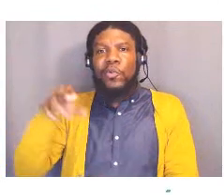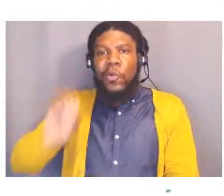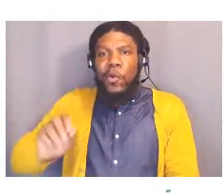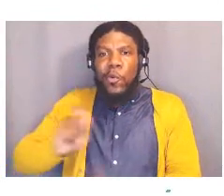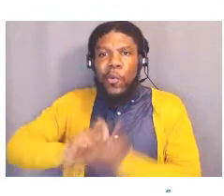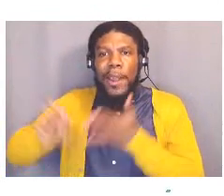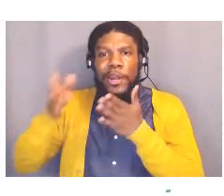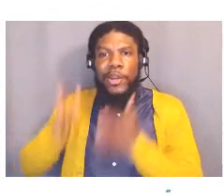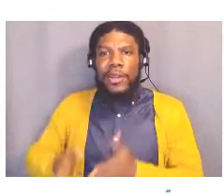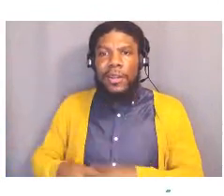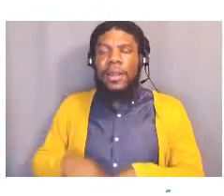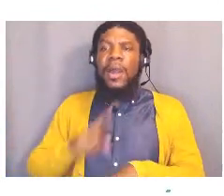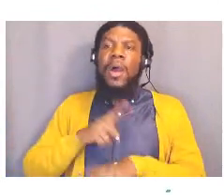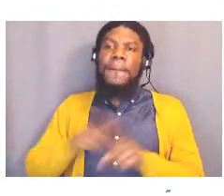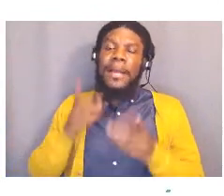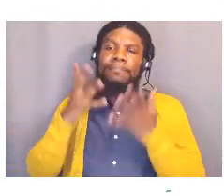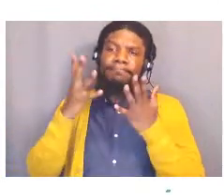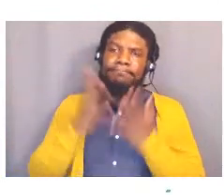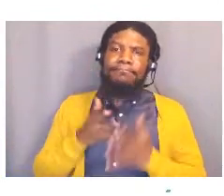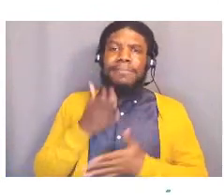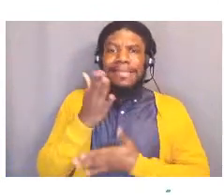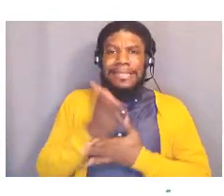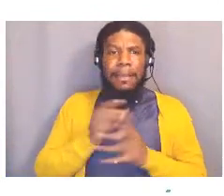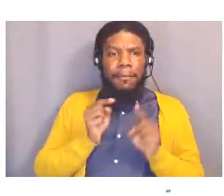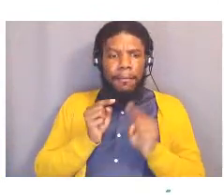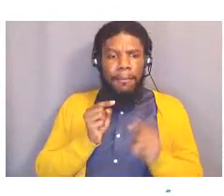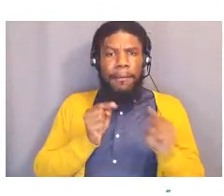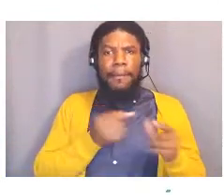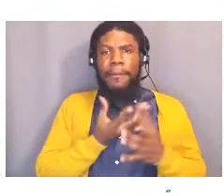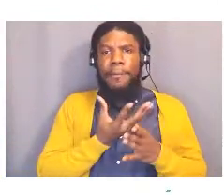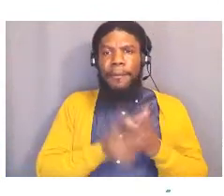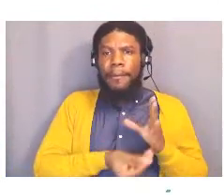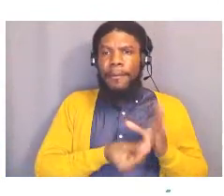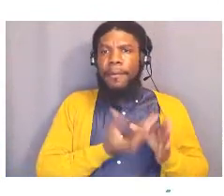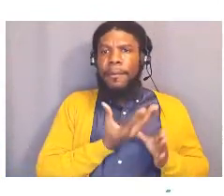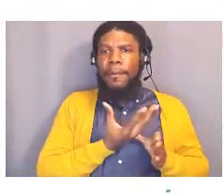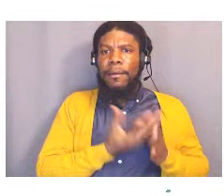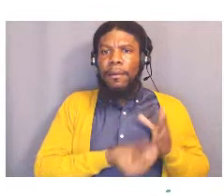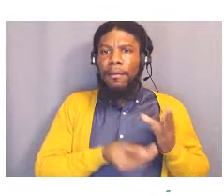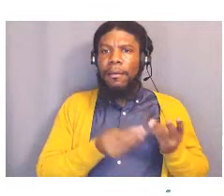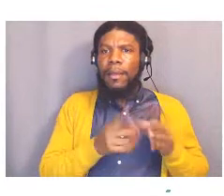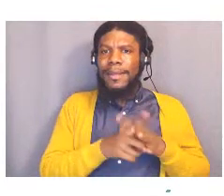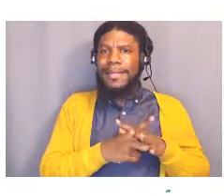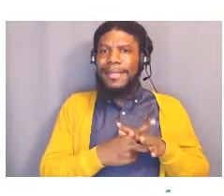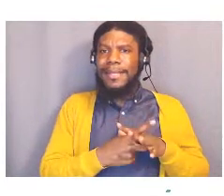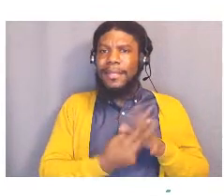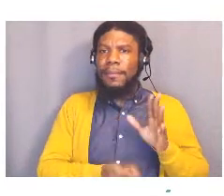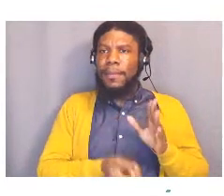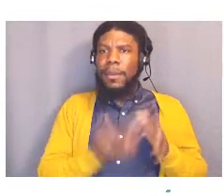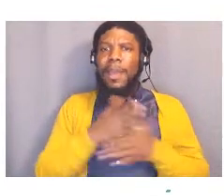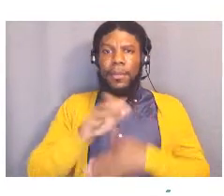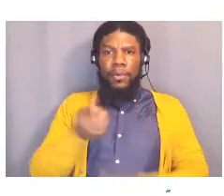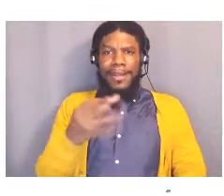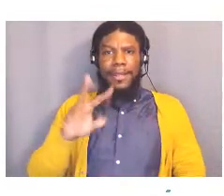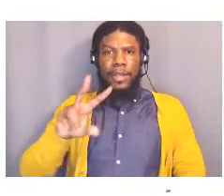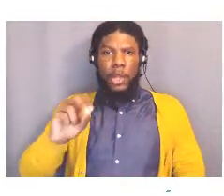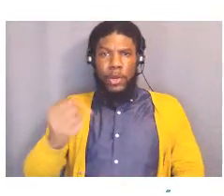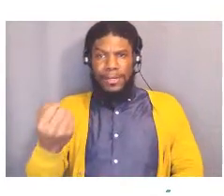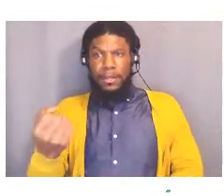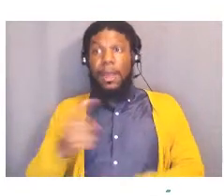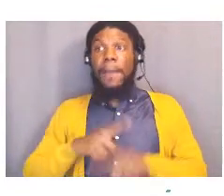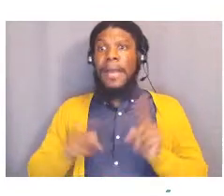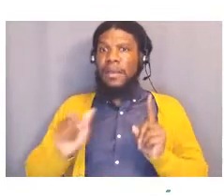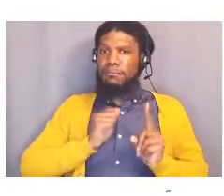Sadly to say, some of them disappeared, after 1930. But I continued to